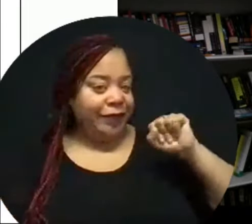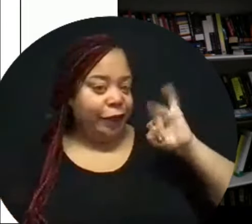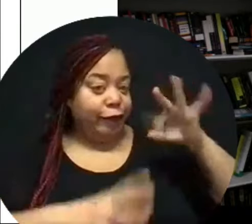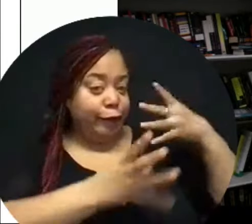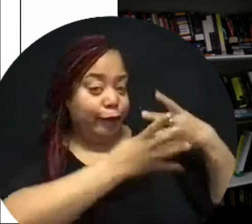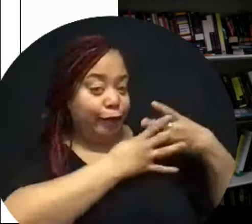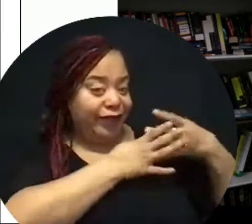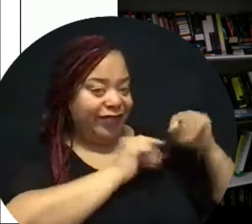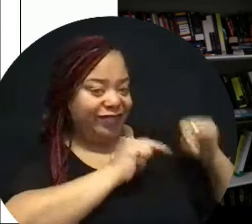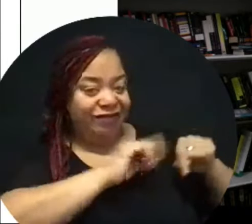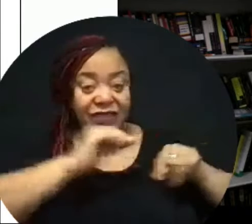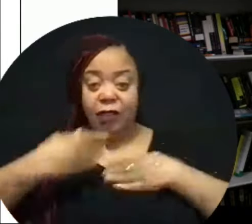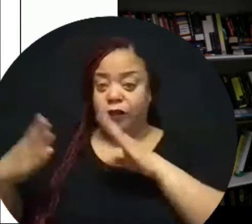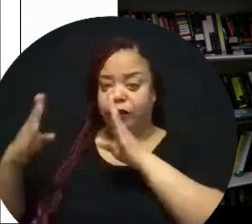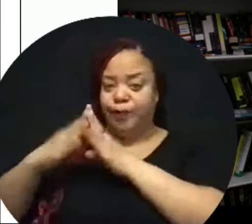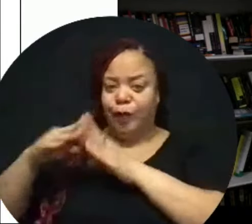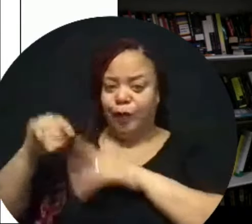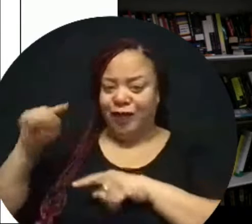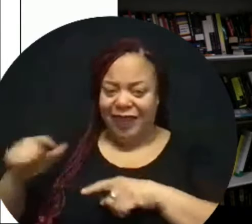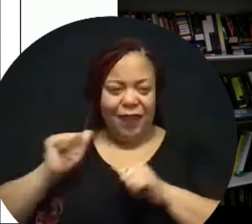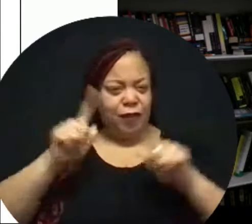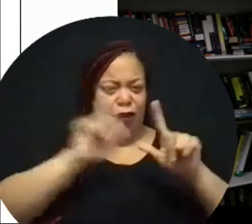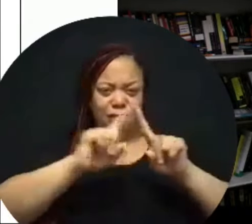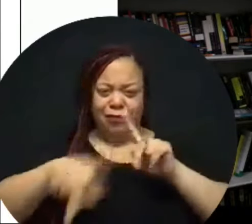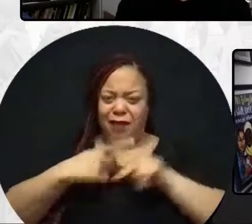the incarceration and the violence of that.